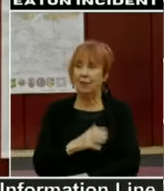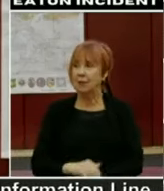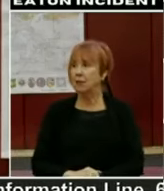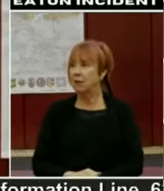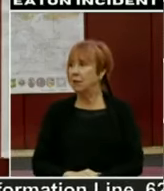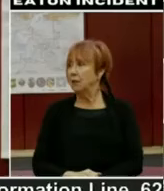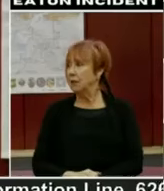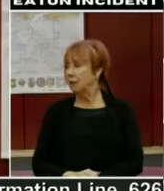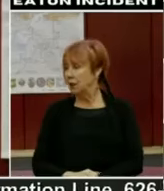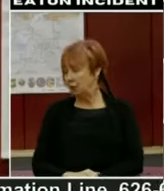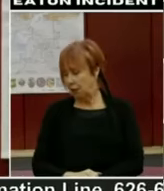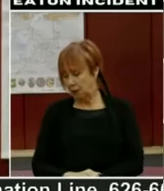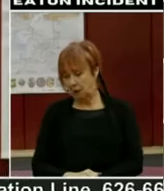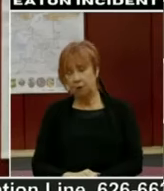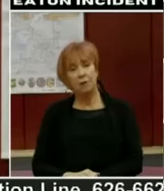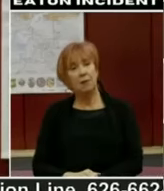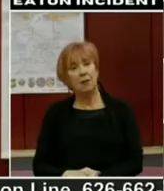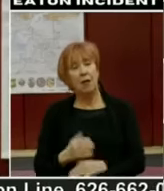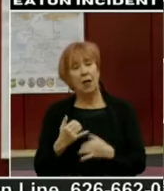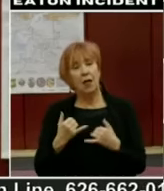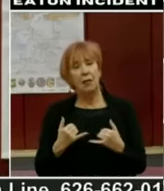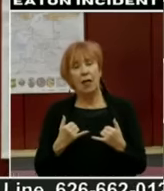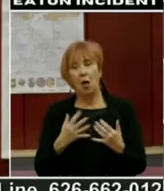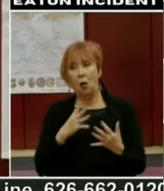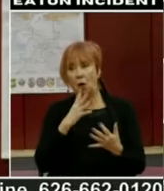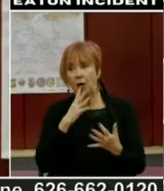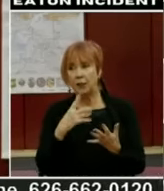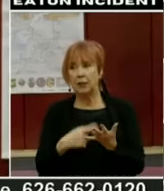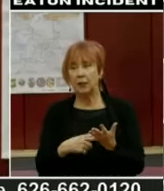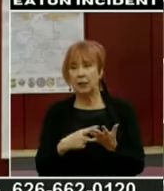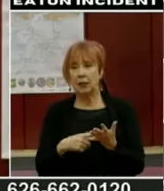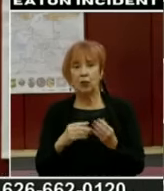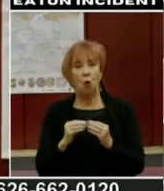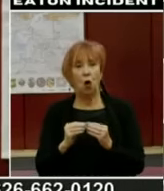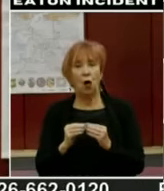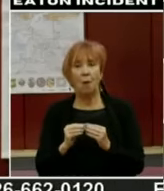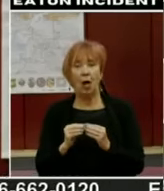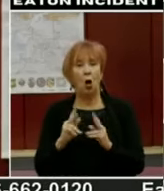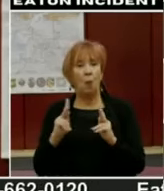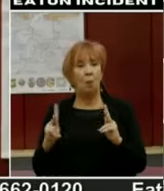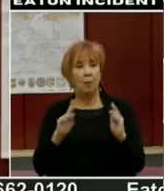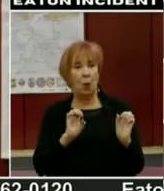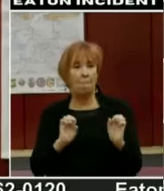I want to talk more about the repopulation.